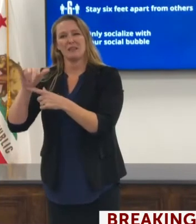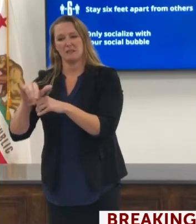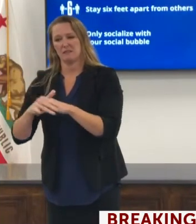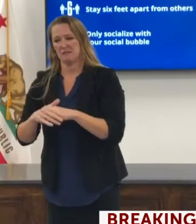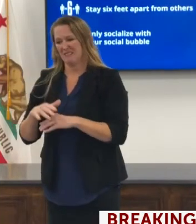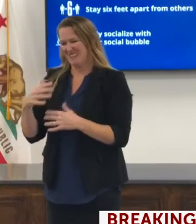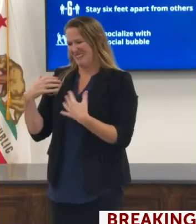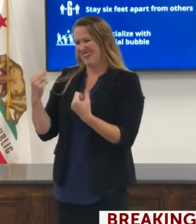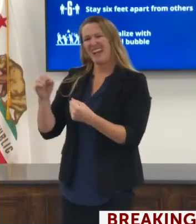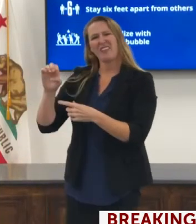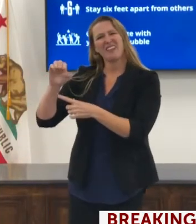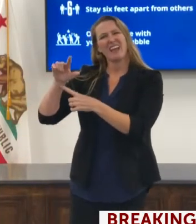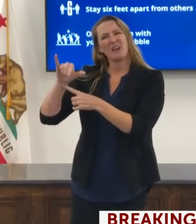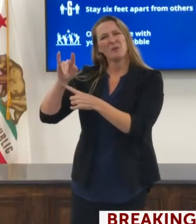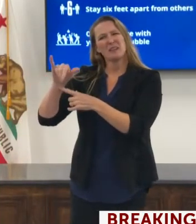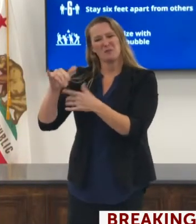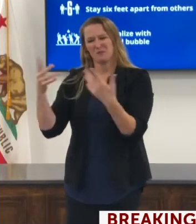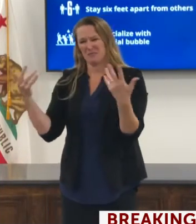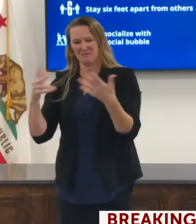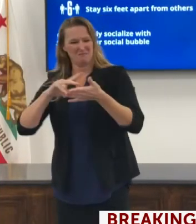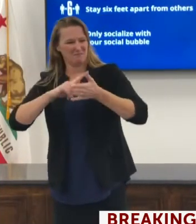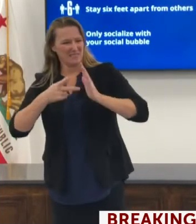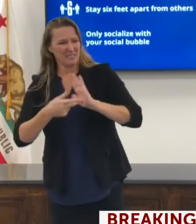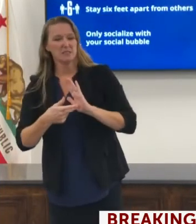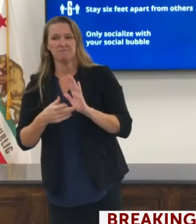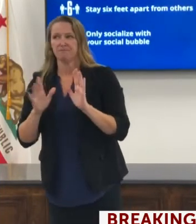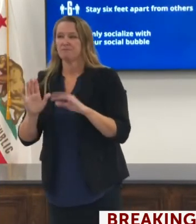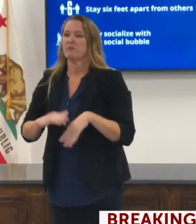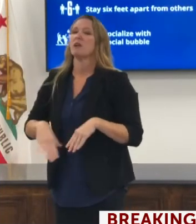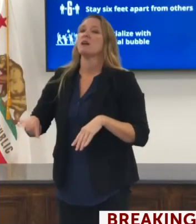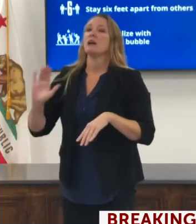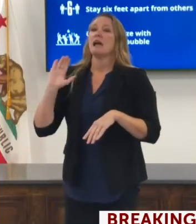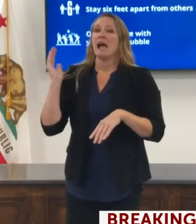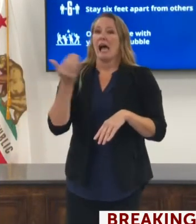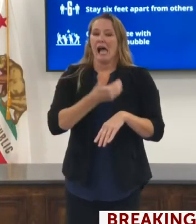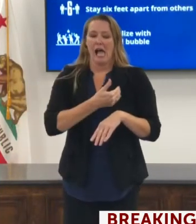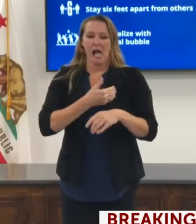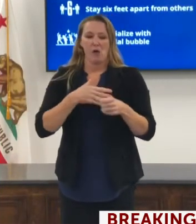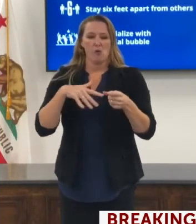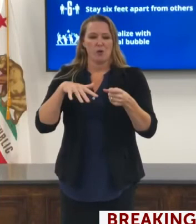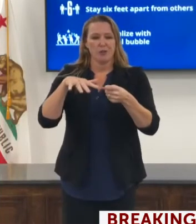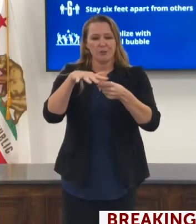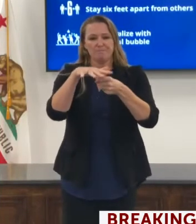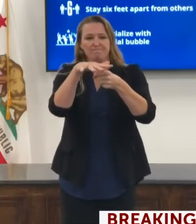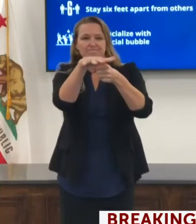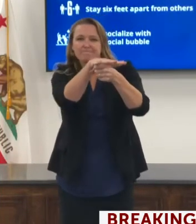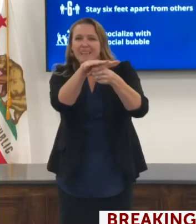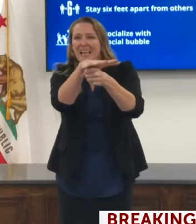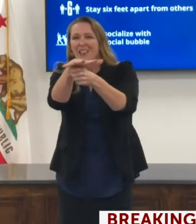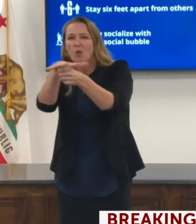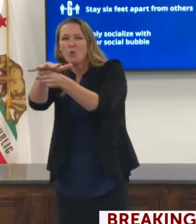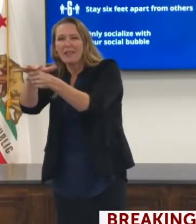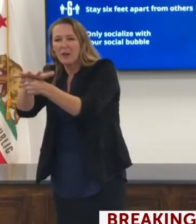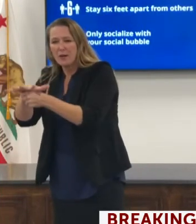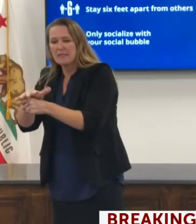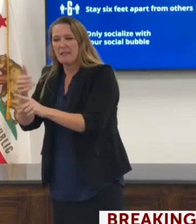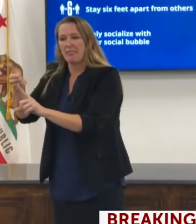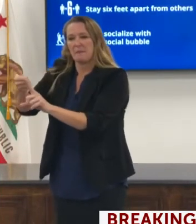to ensure that those census tracts or areas of the county that